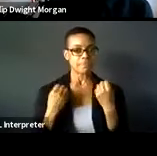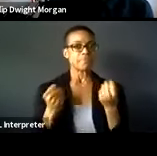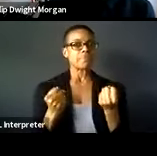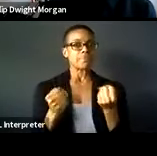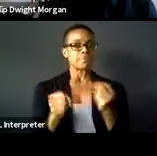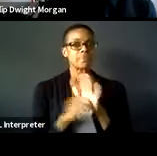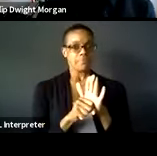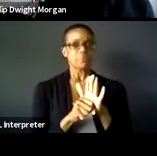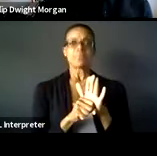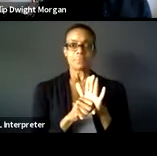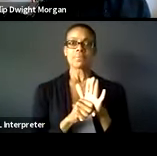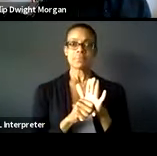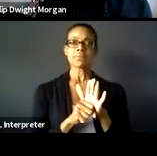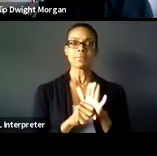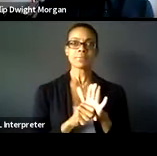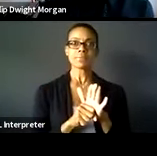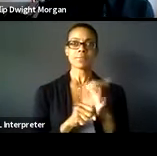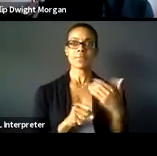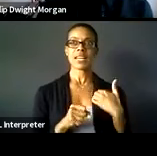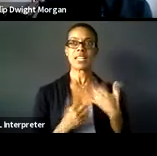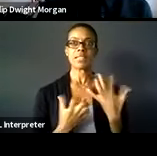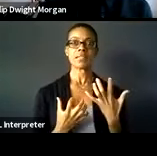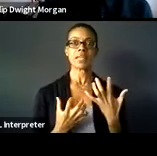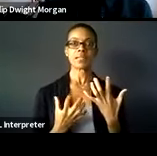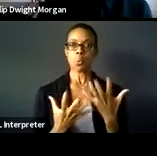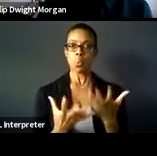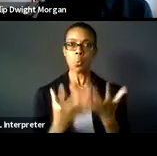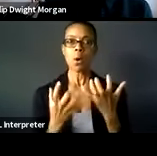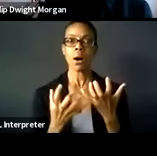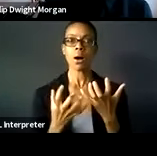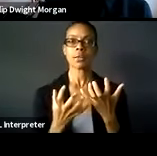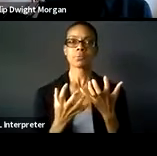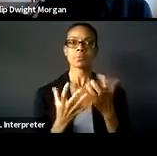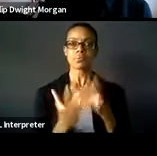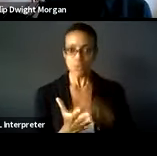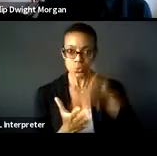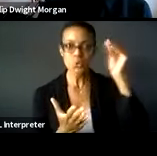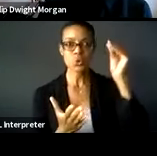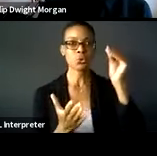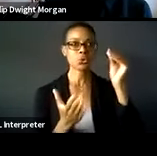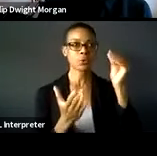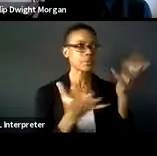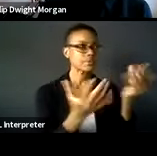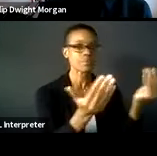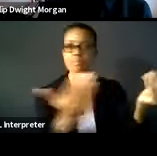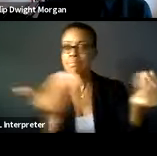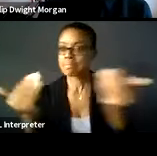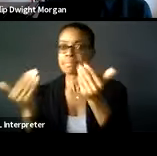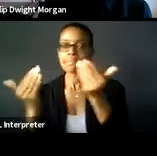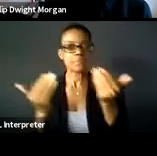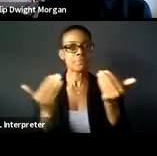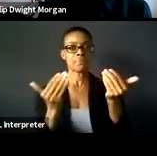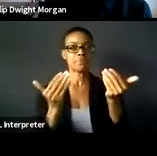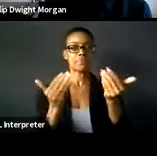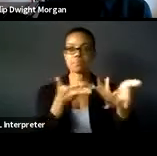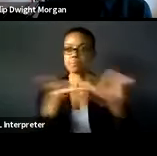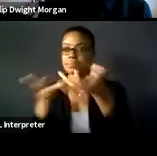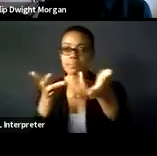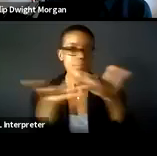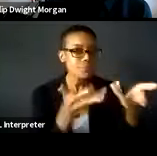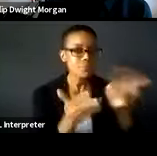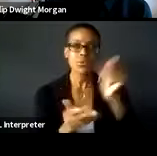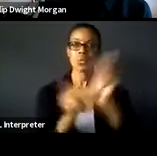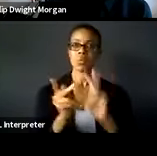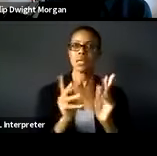and have that urge to learn and to see what other people have been going through and figure out how we can just sort of